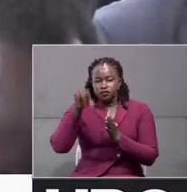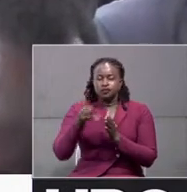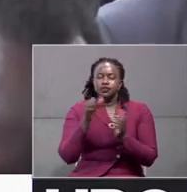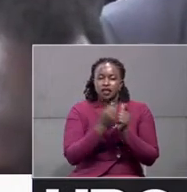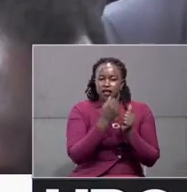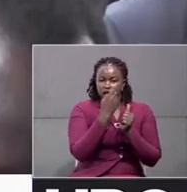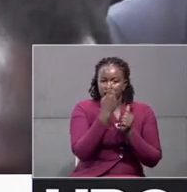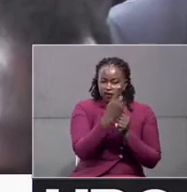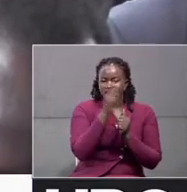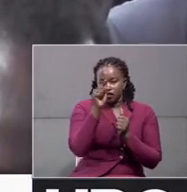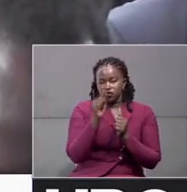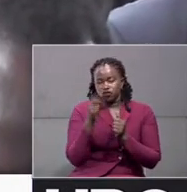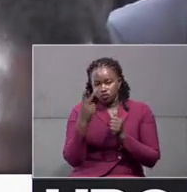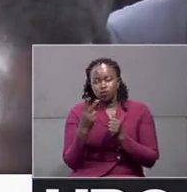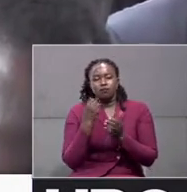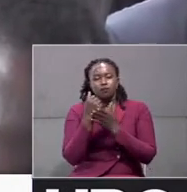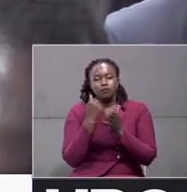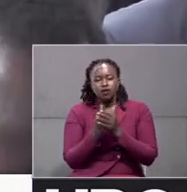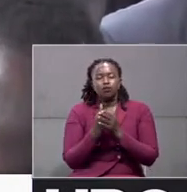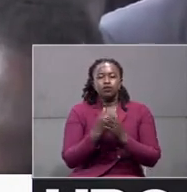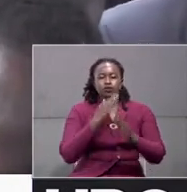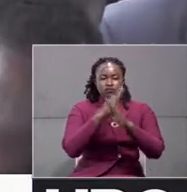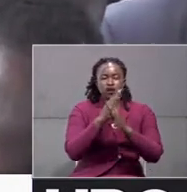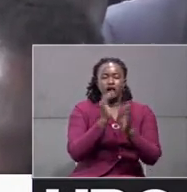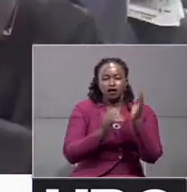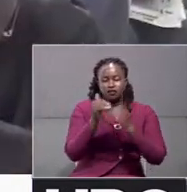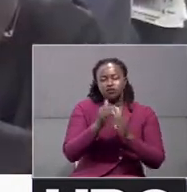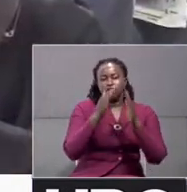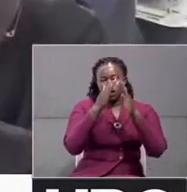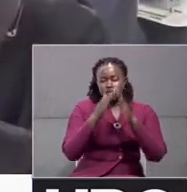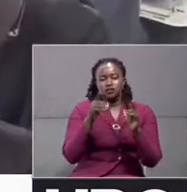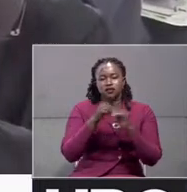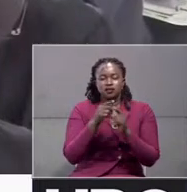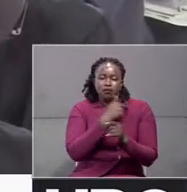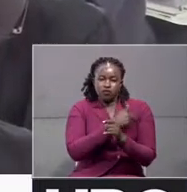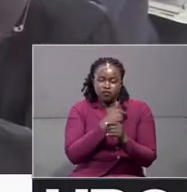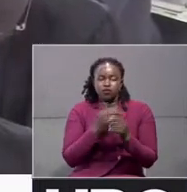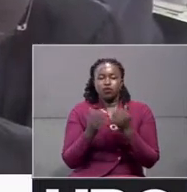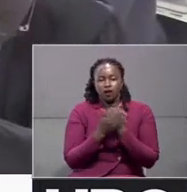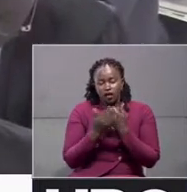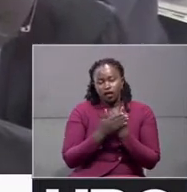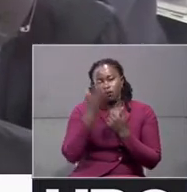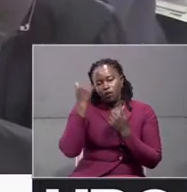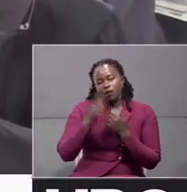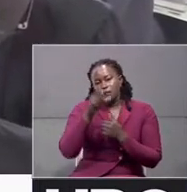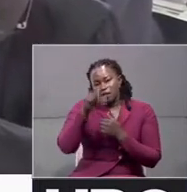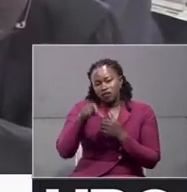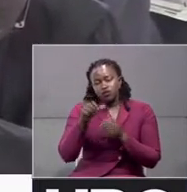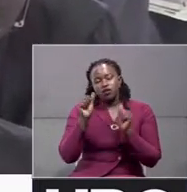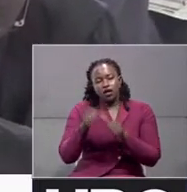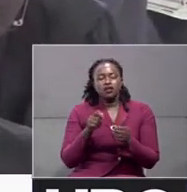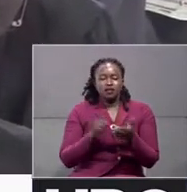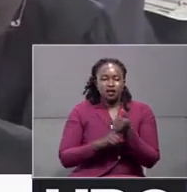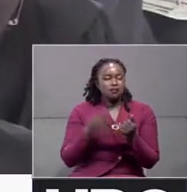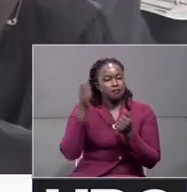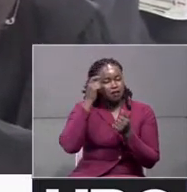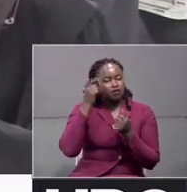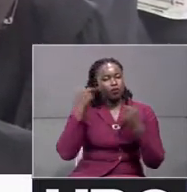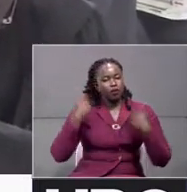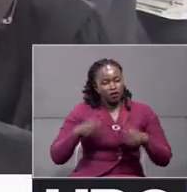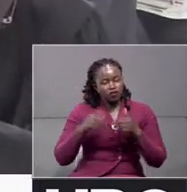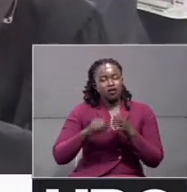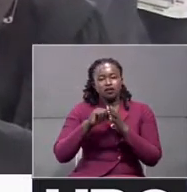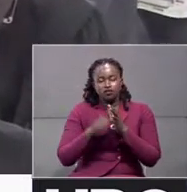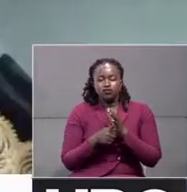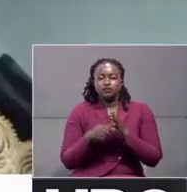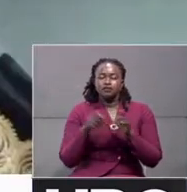3219.11.2 due to their prohibitions of access to housing and medical care, which could subject individuals to mental health issues and